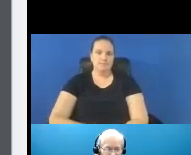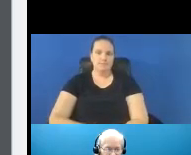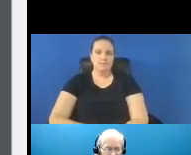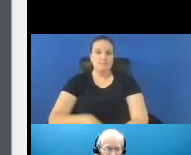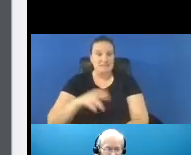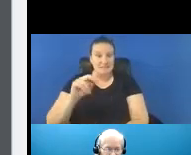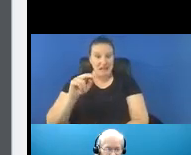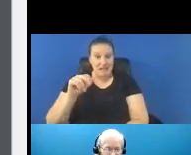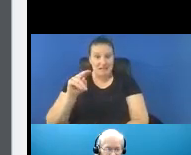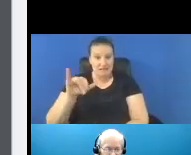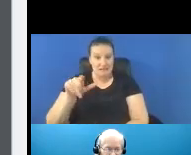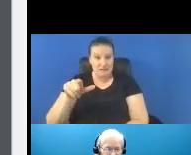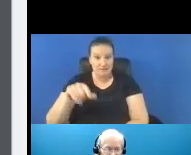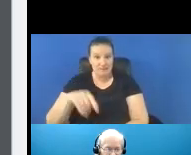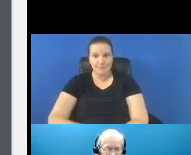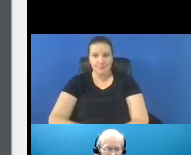Nancy?